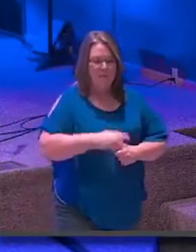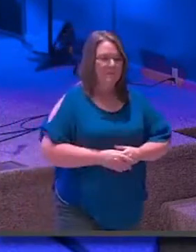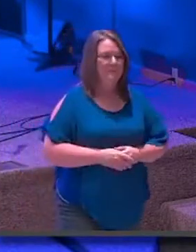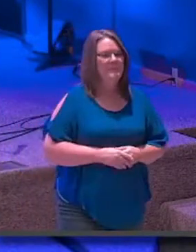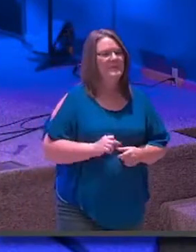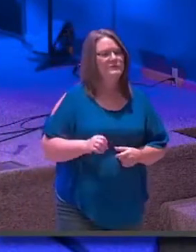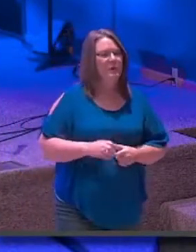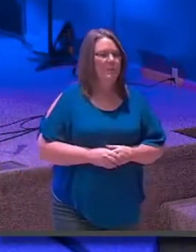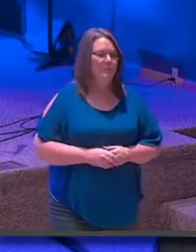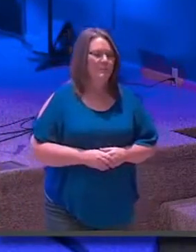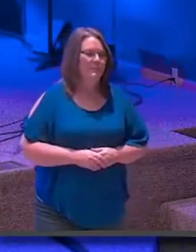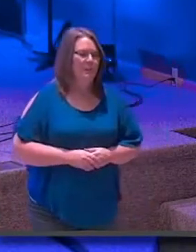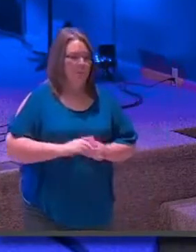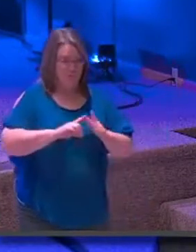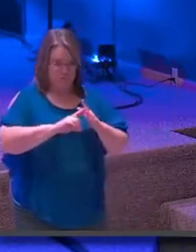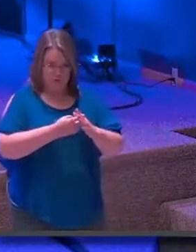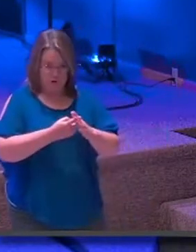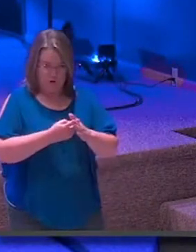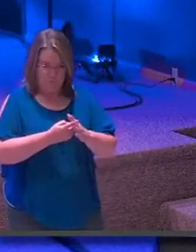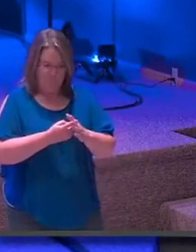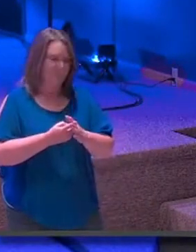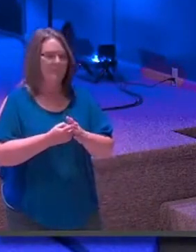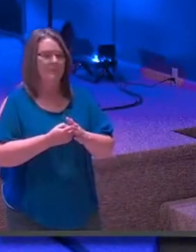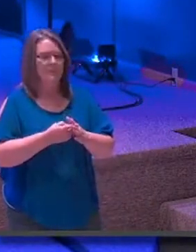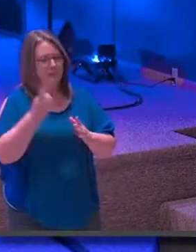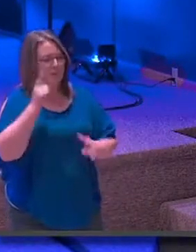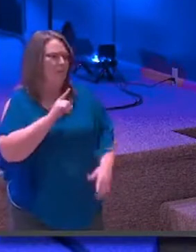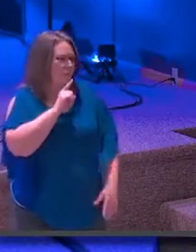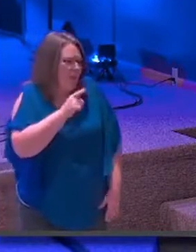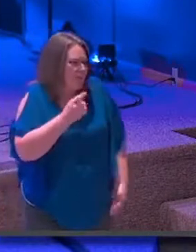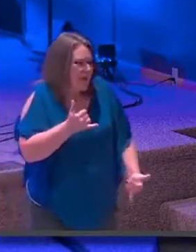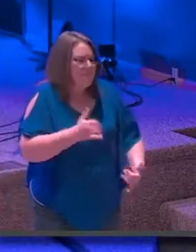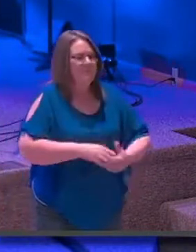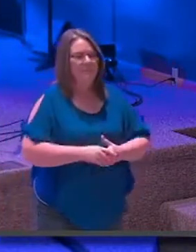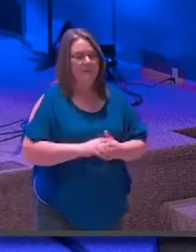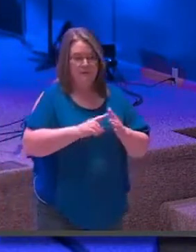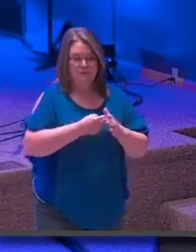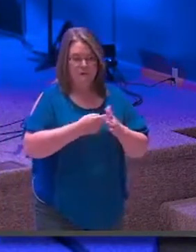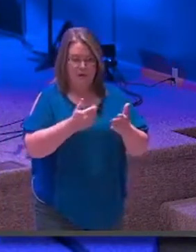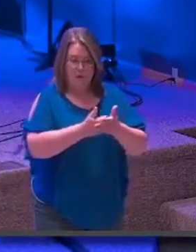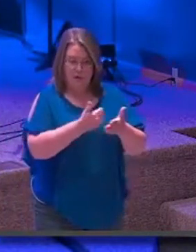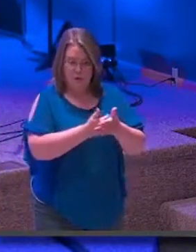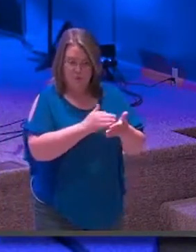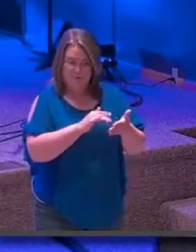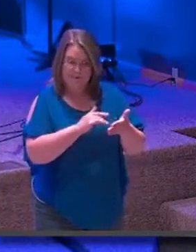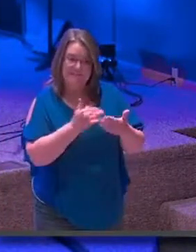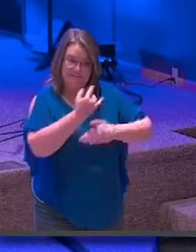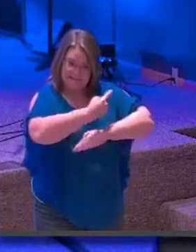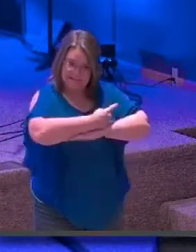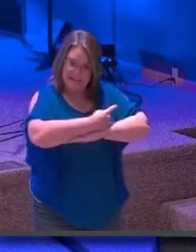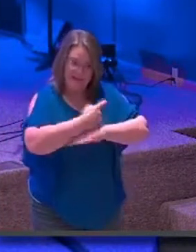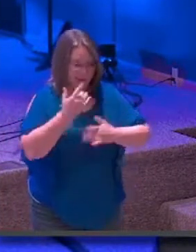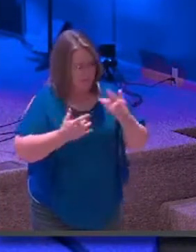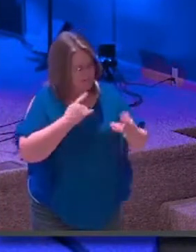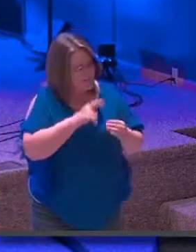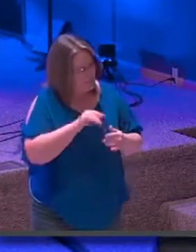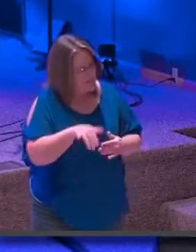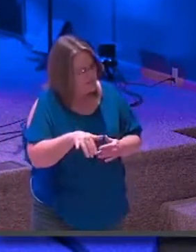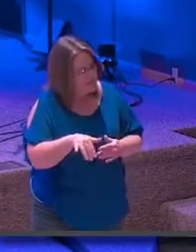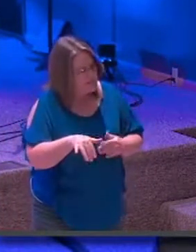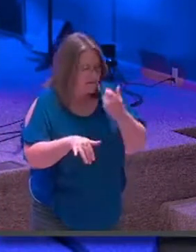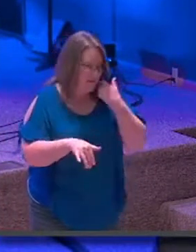going to get started here for real. We're starting a new series today. I'm excited about this one. It's